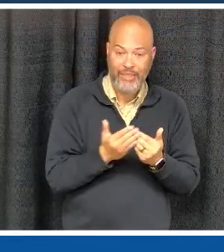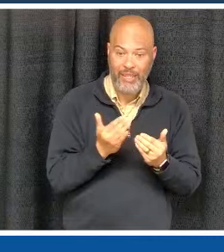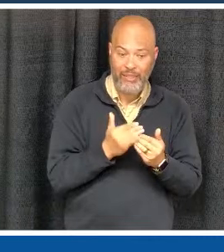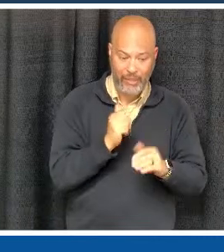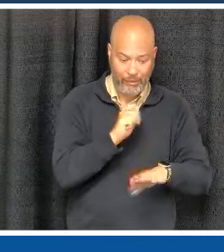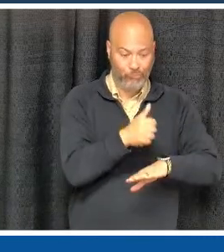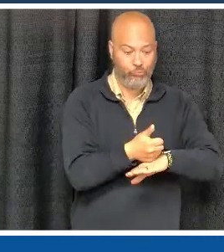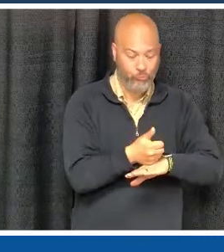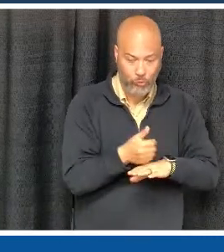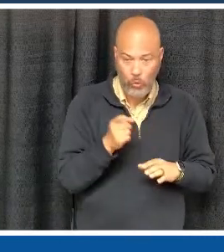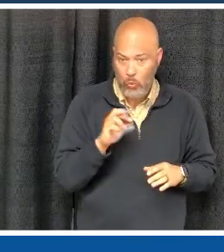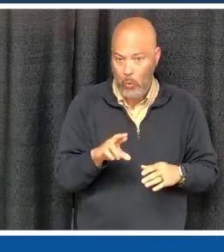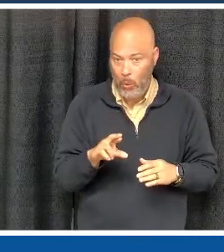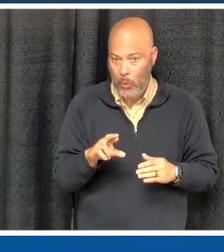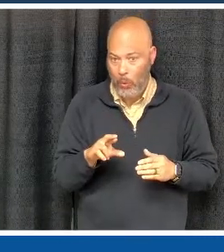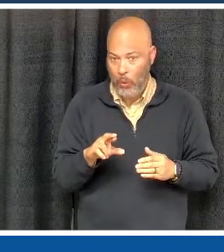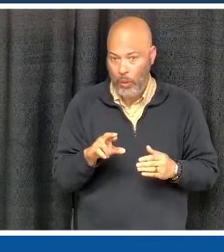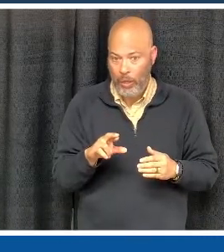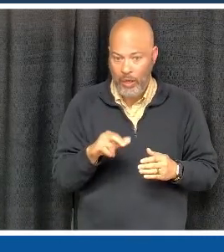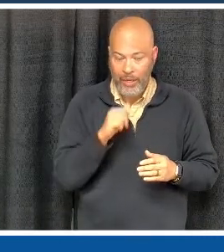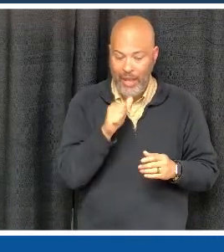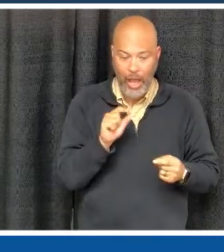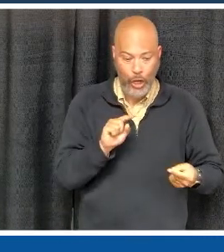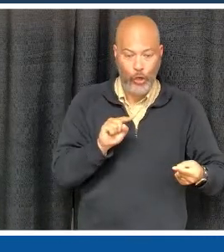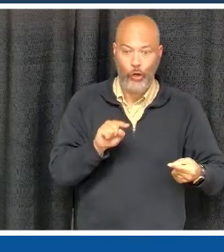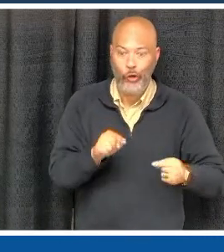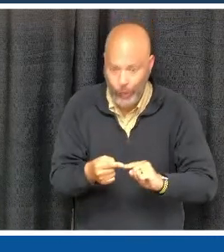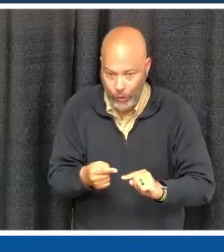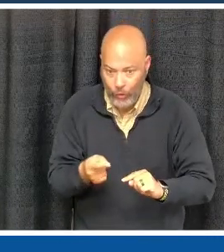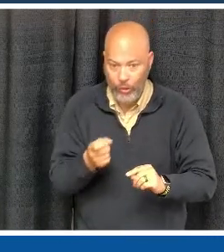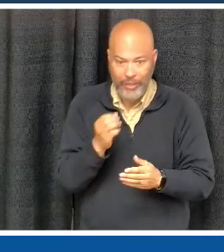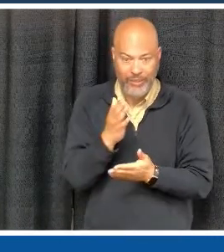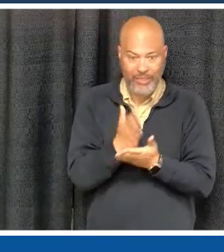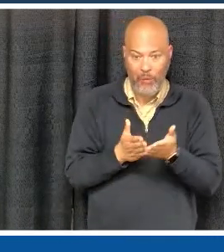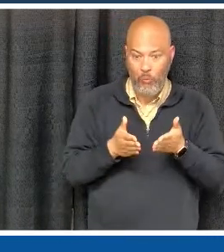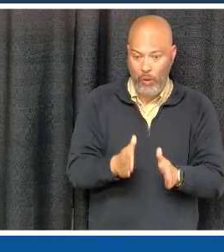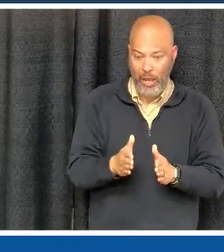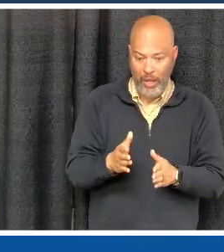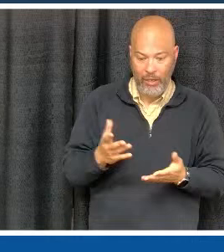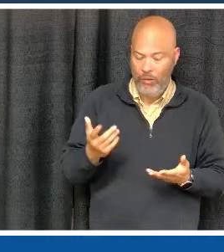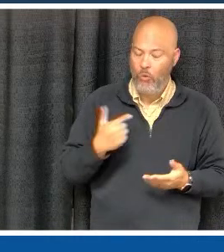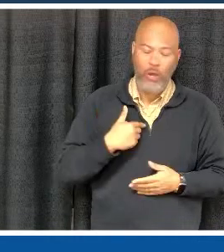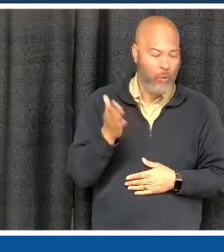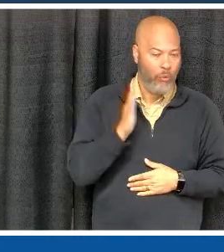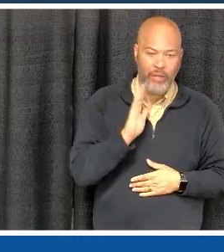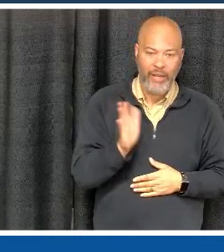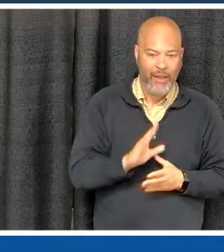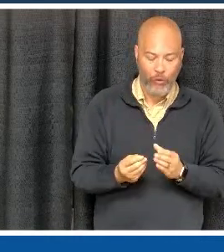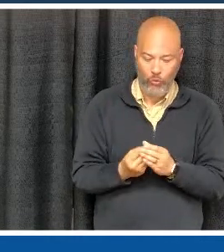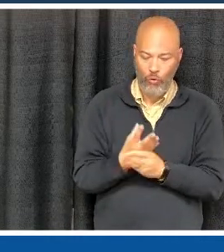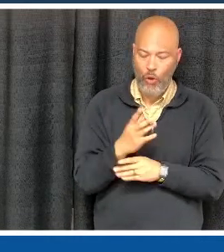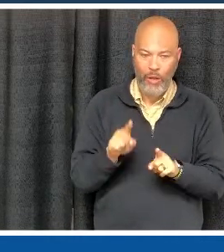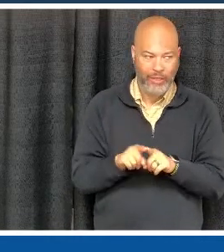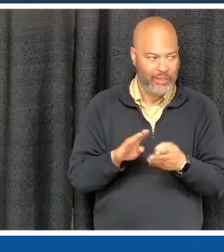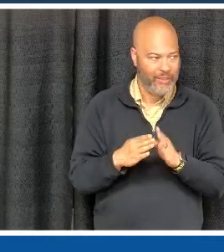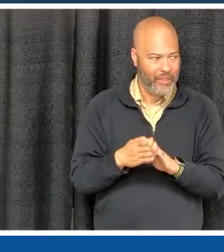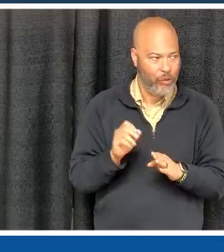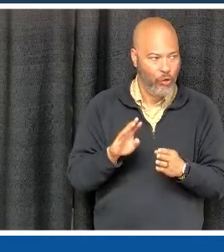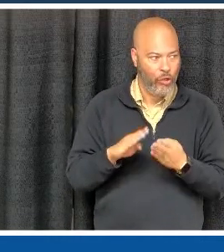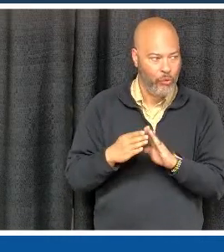implement, or that doesn't hurt in some way, we are never going to grow as a city or as a